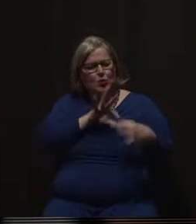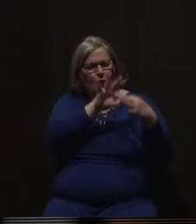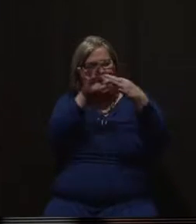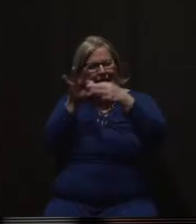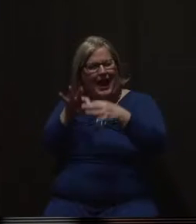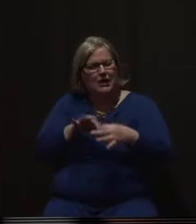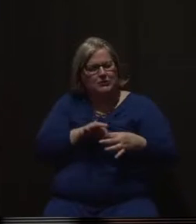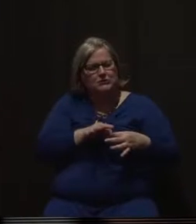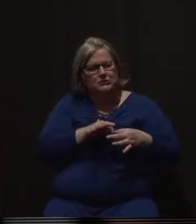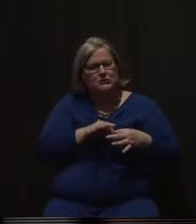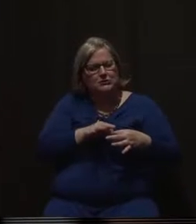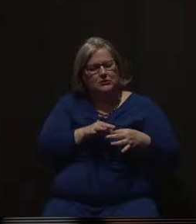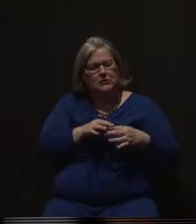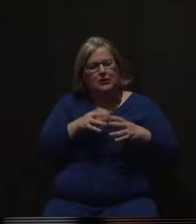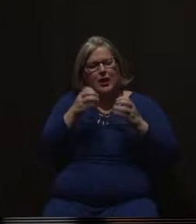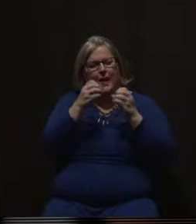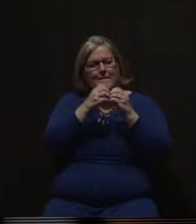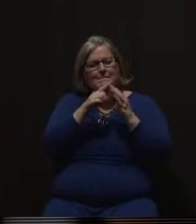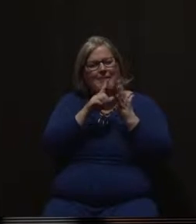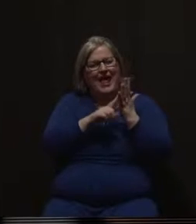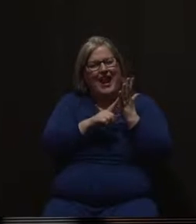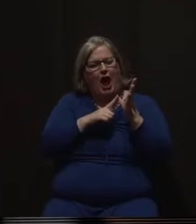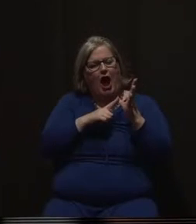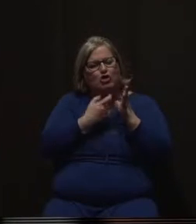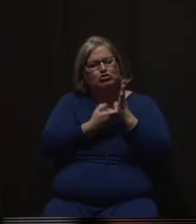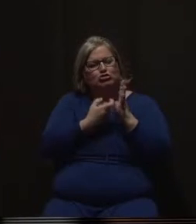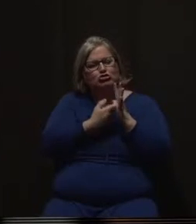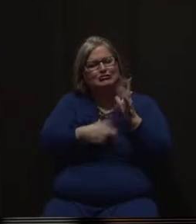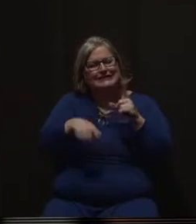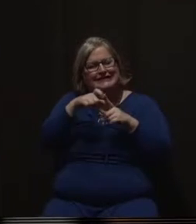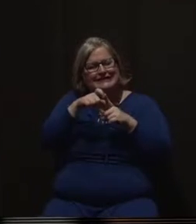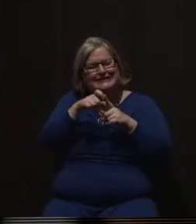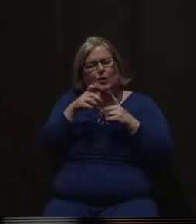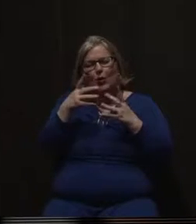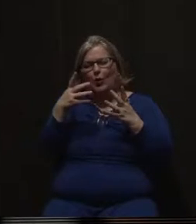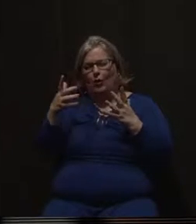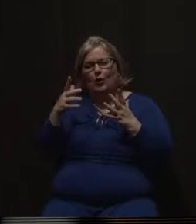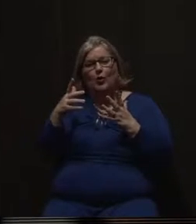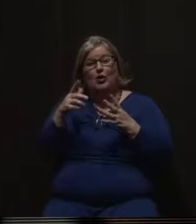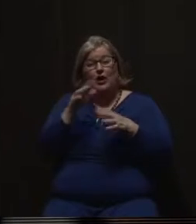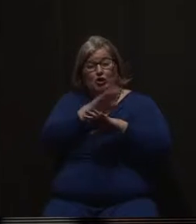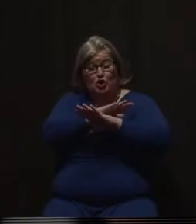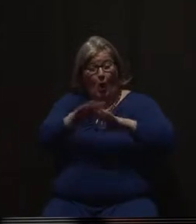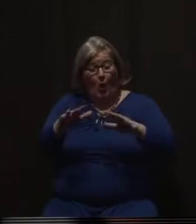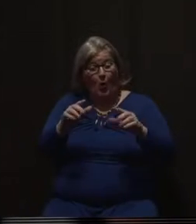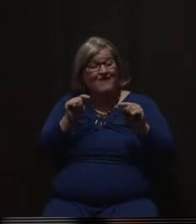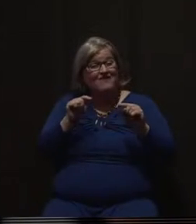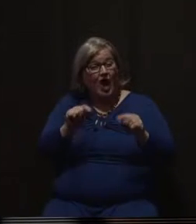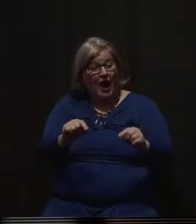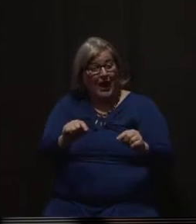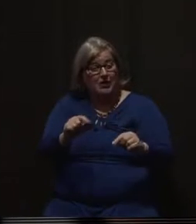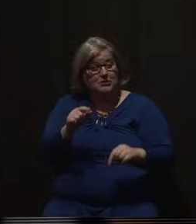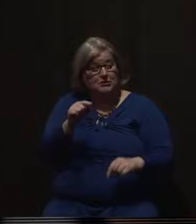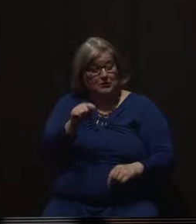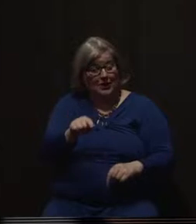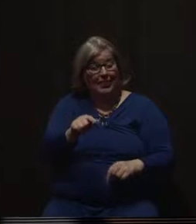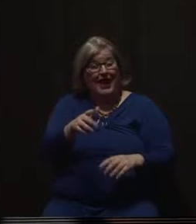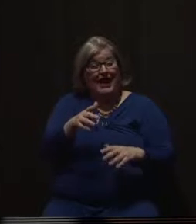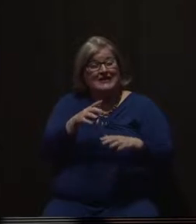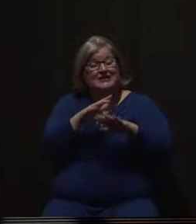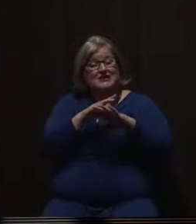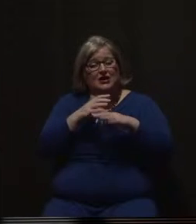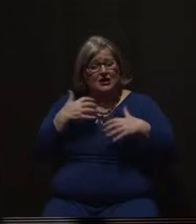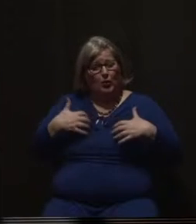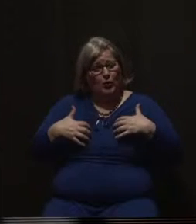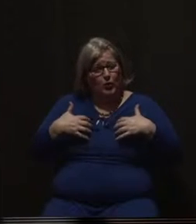And when I read, for example, Judith Butler on nonviolence, her book on nonviolence, that's very much her